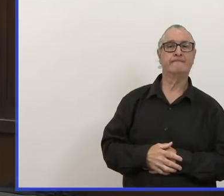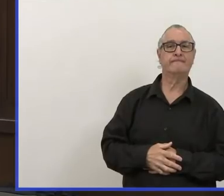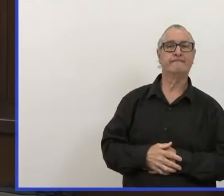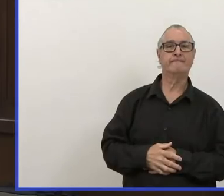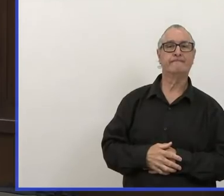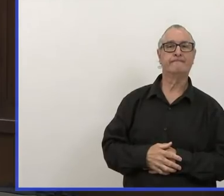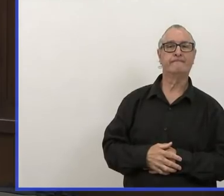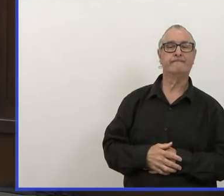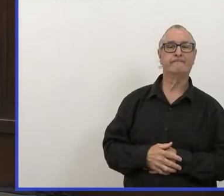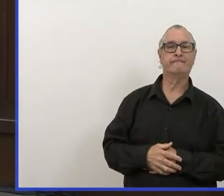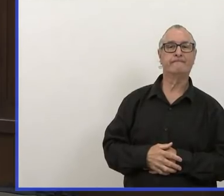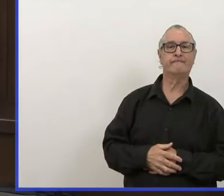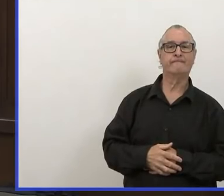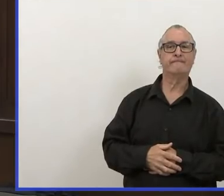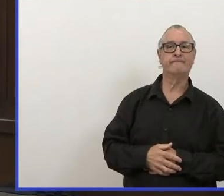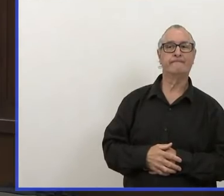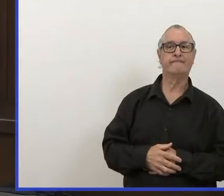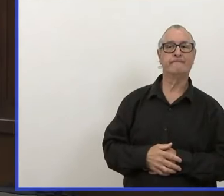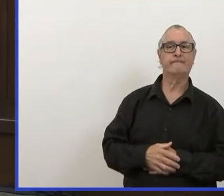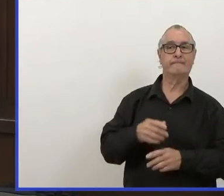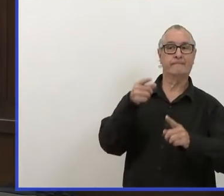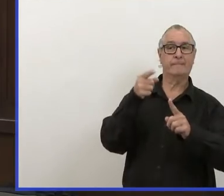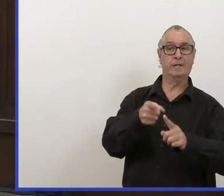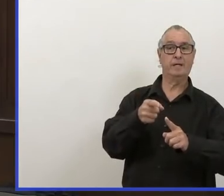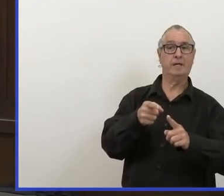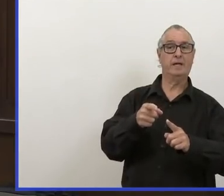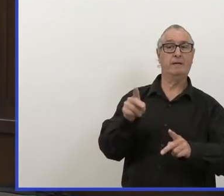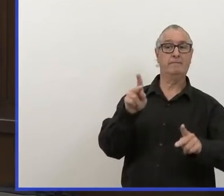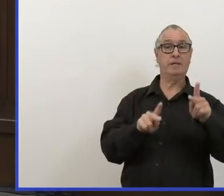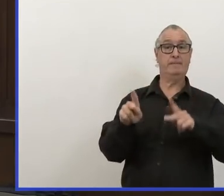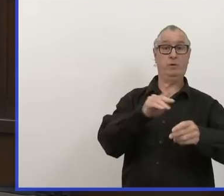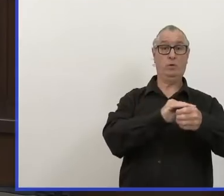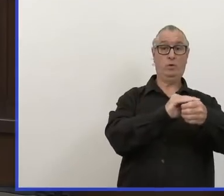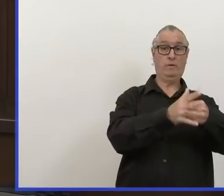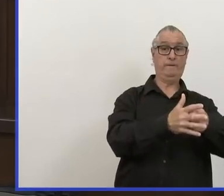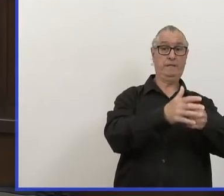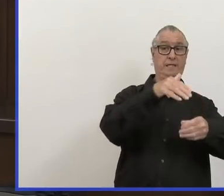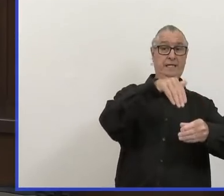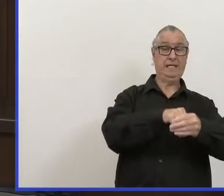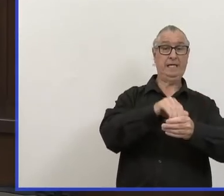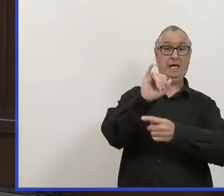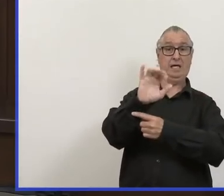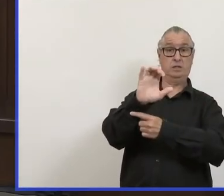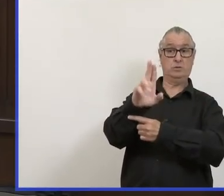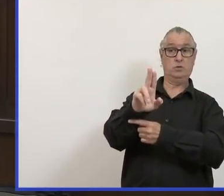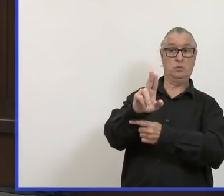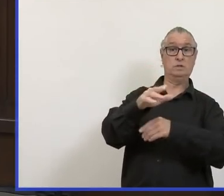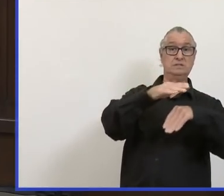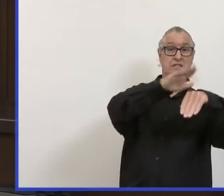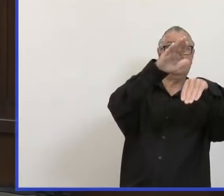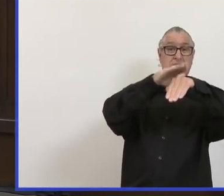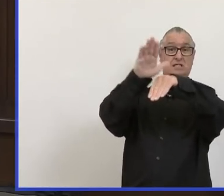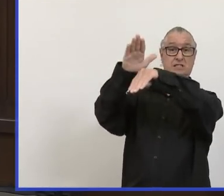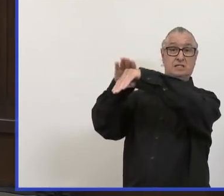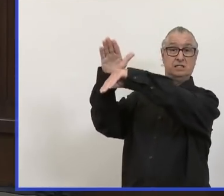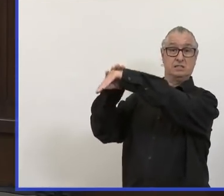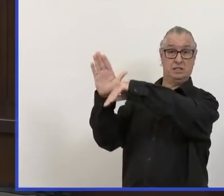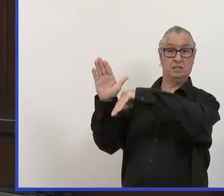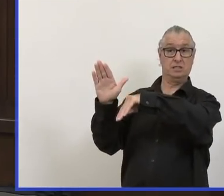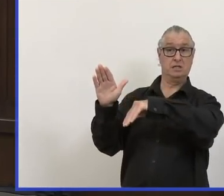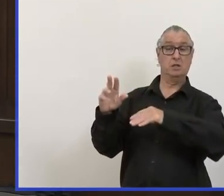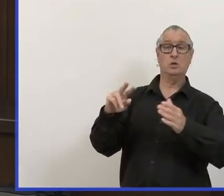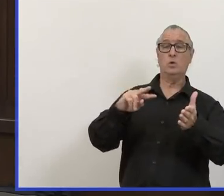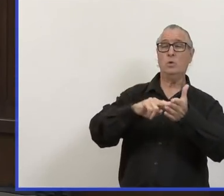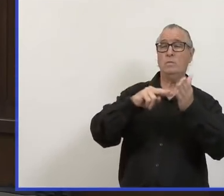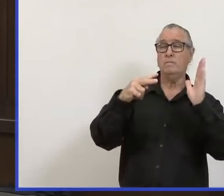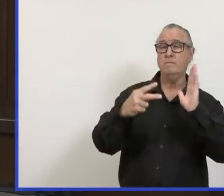are being transferred to other provinces. Is the province in current discussions to increase the number of beds in ICUs